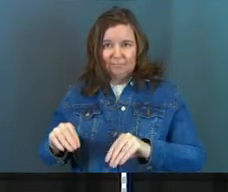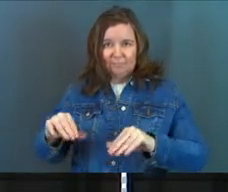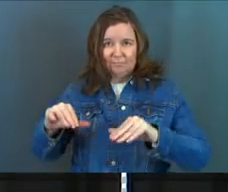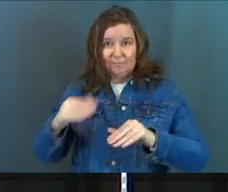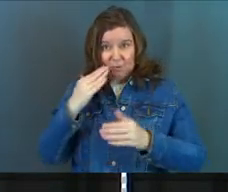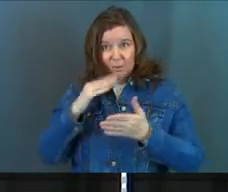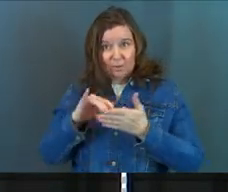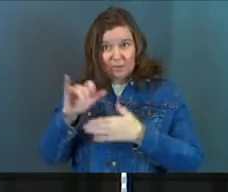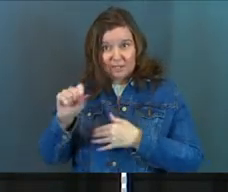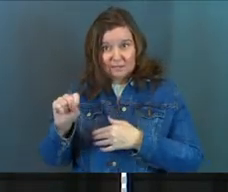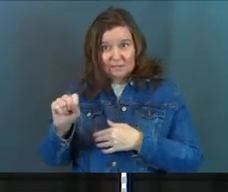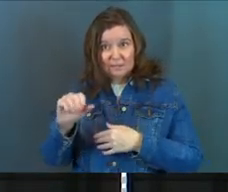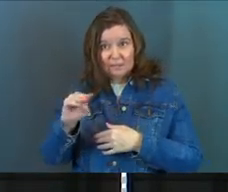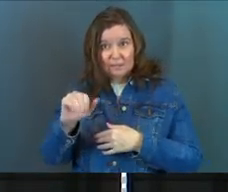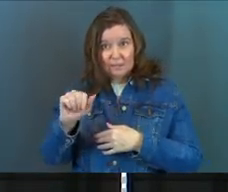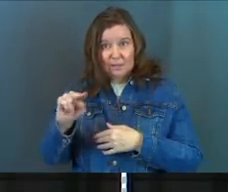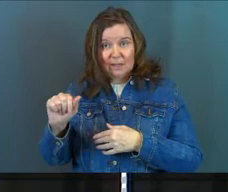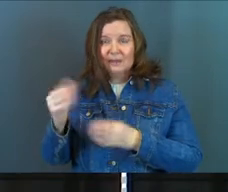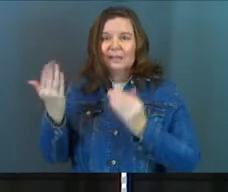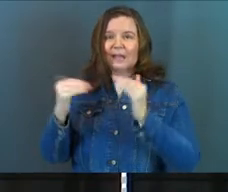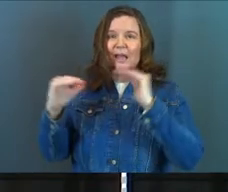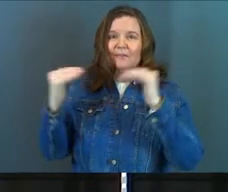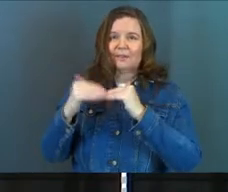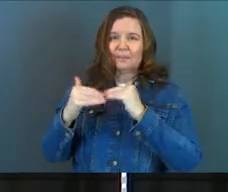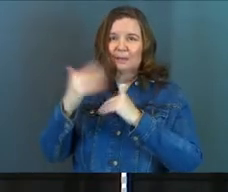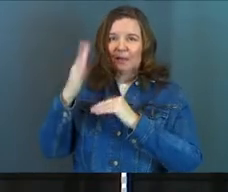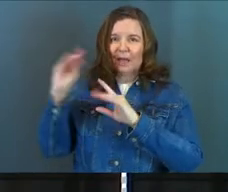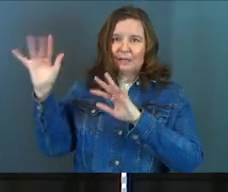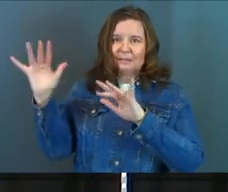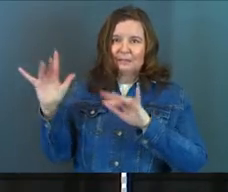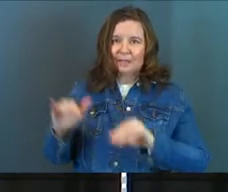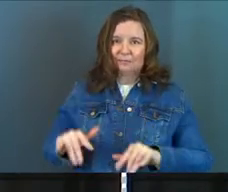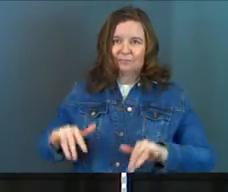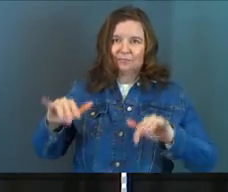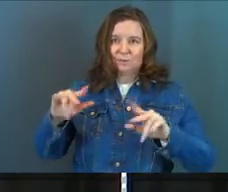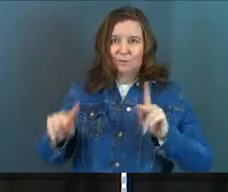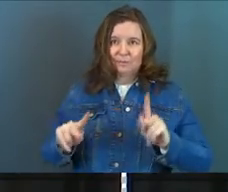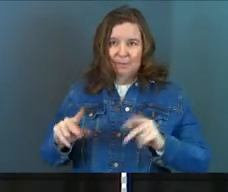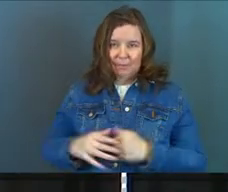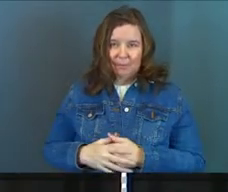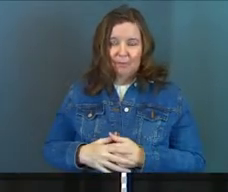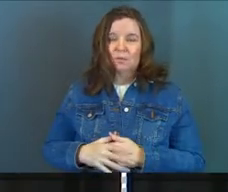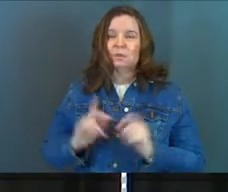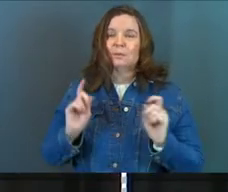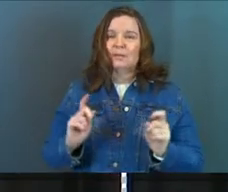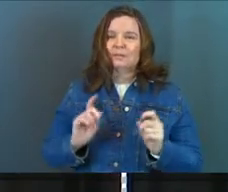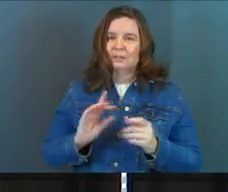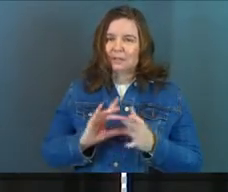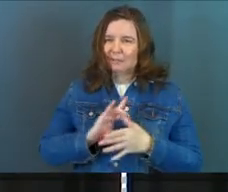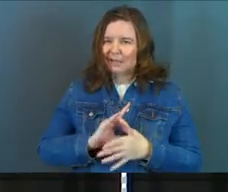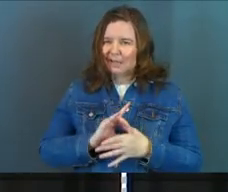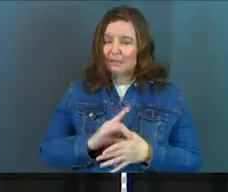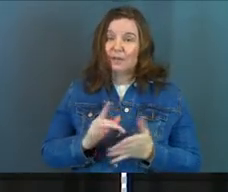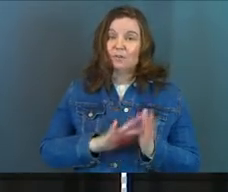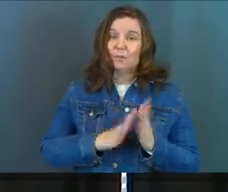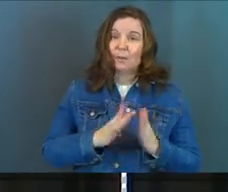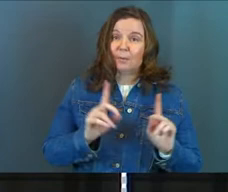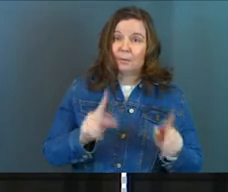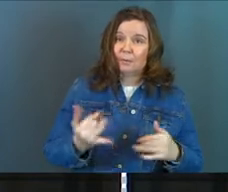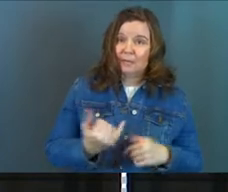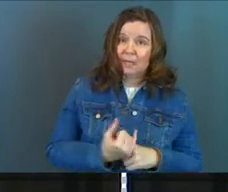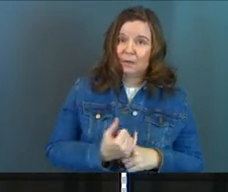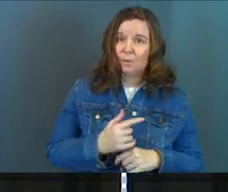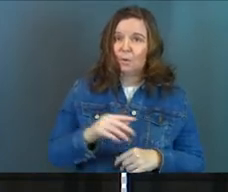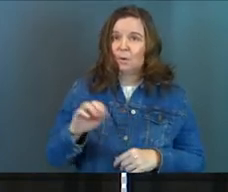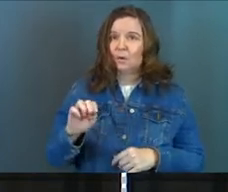manna is? Heavenly bread that God sent down to his people. So let me give you some context. And if you're a Bible person today,